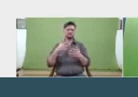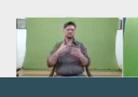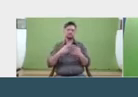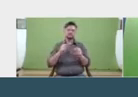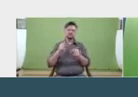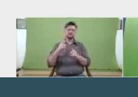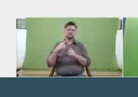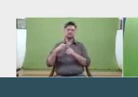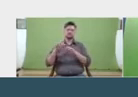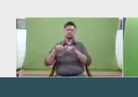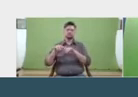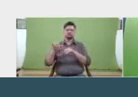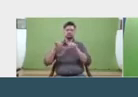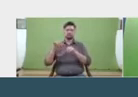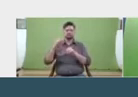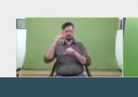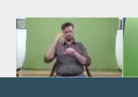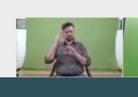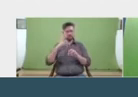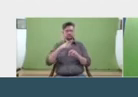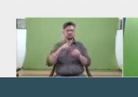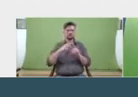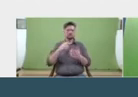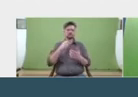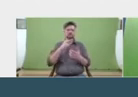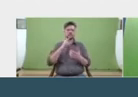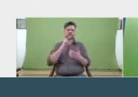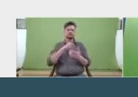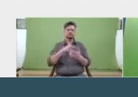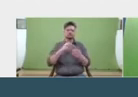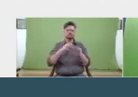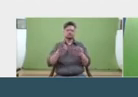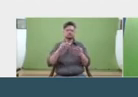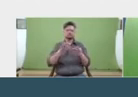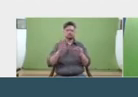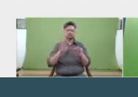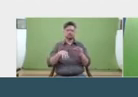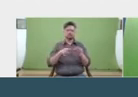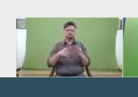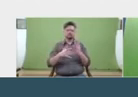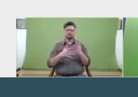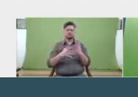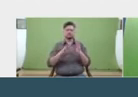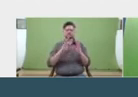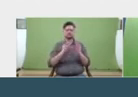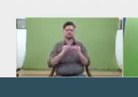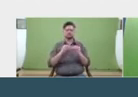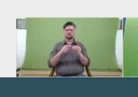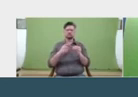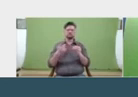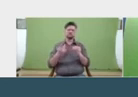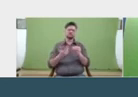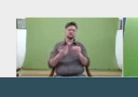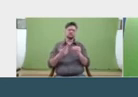to uh text text to speech all this technology very uh instrumental i mean